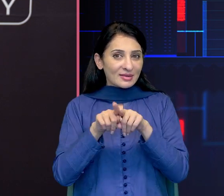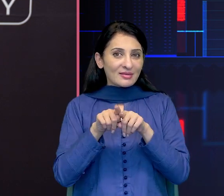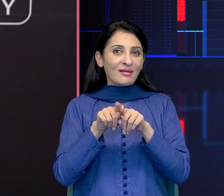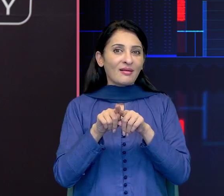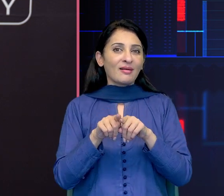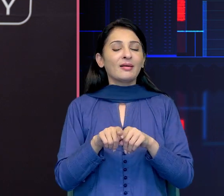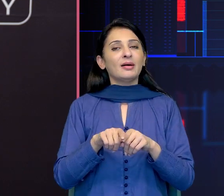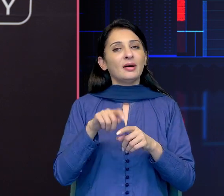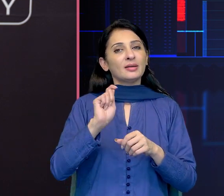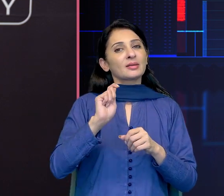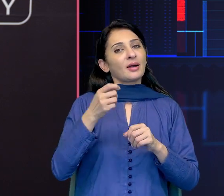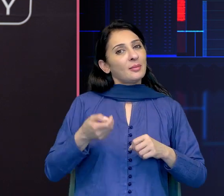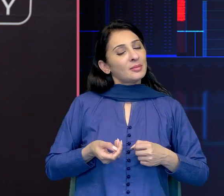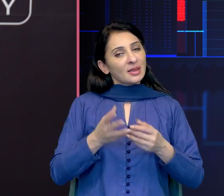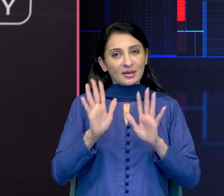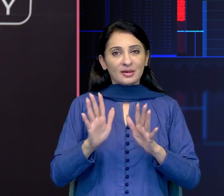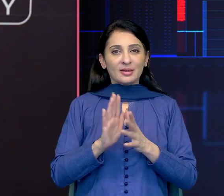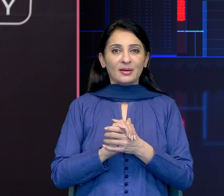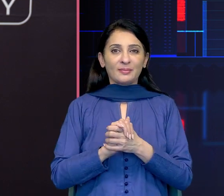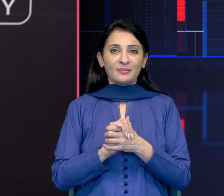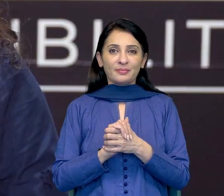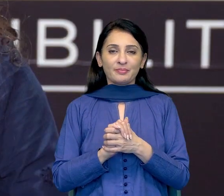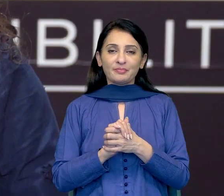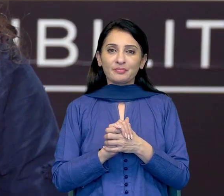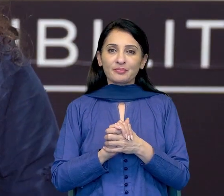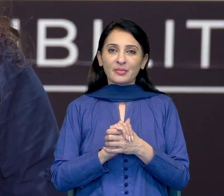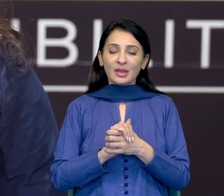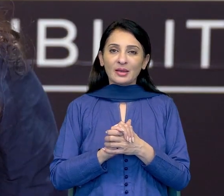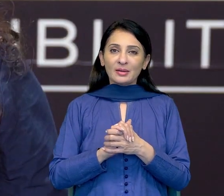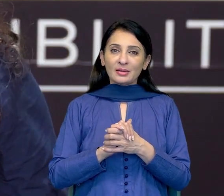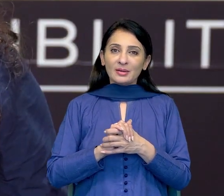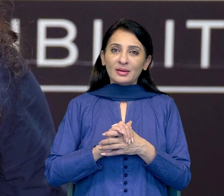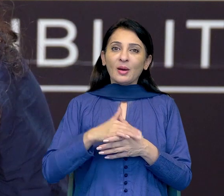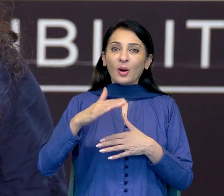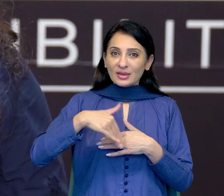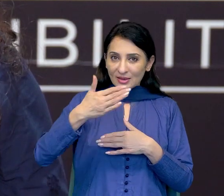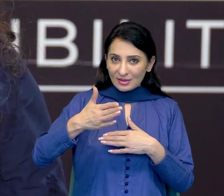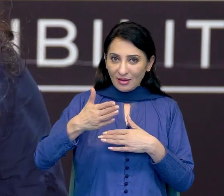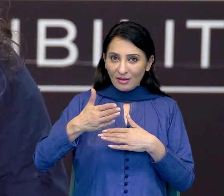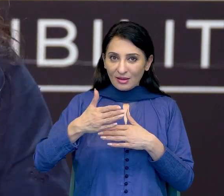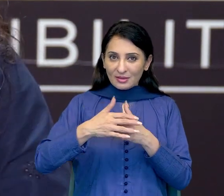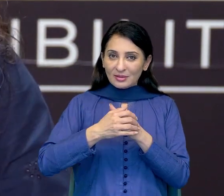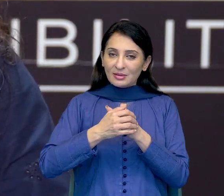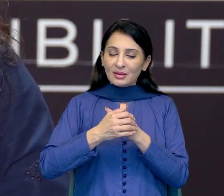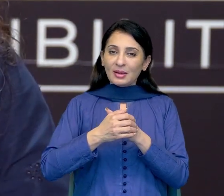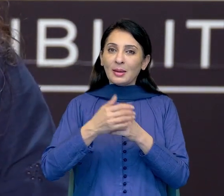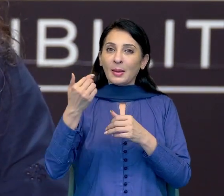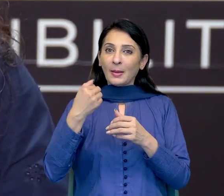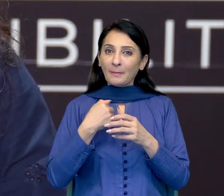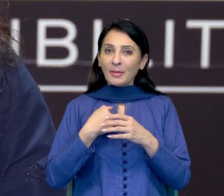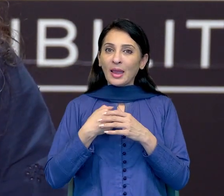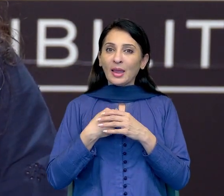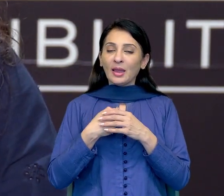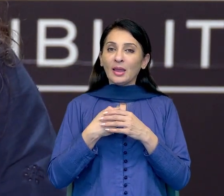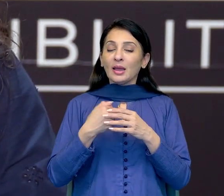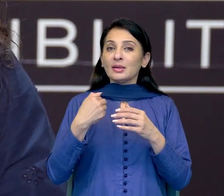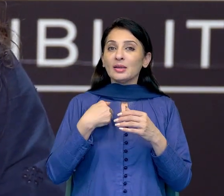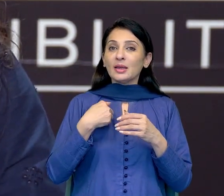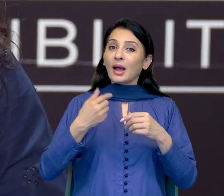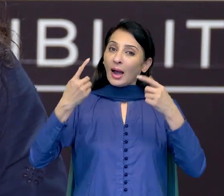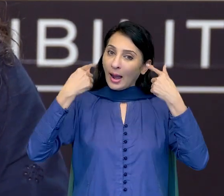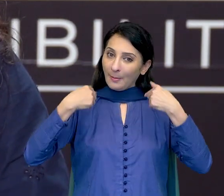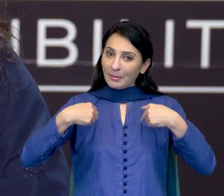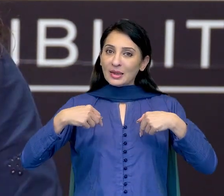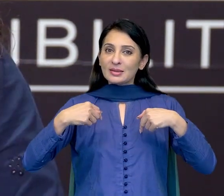I employed these, which made me communicate the way I